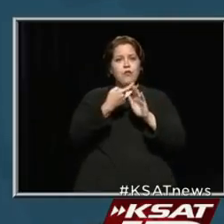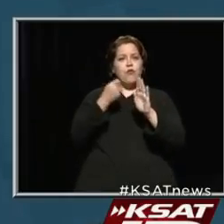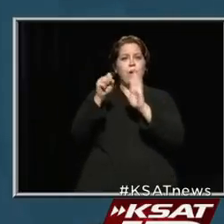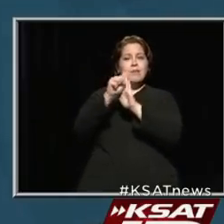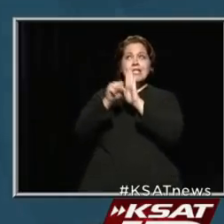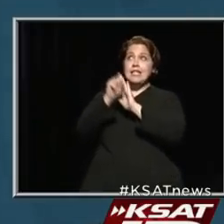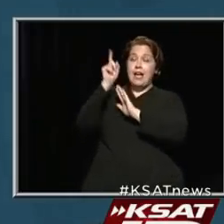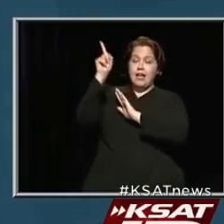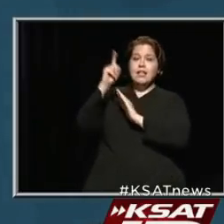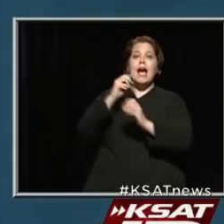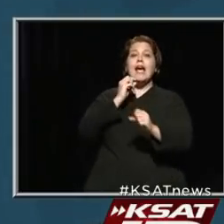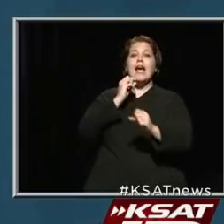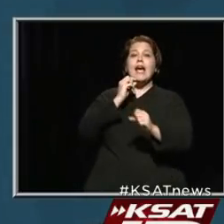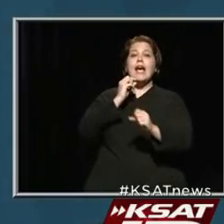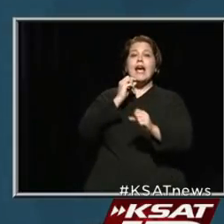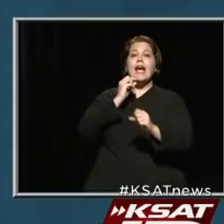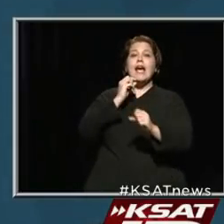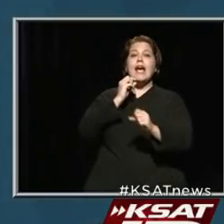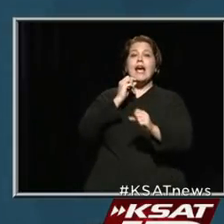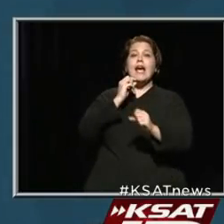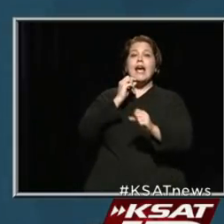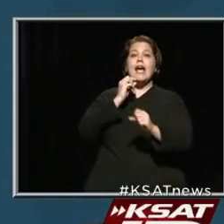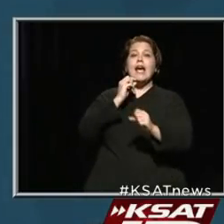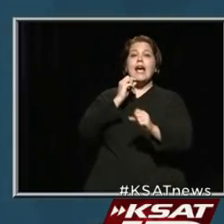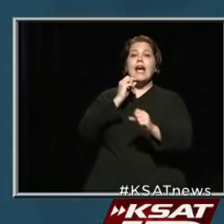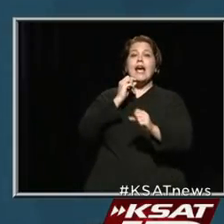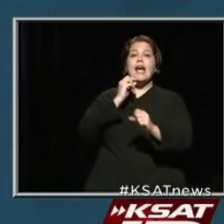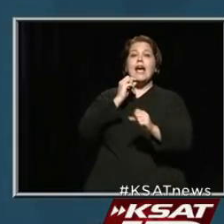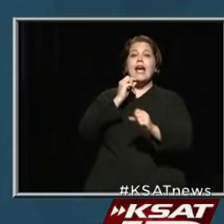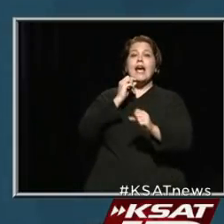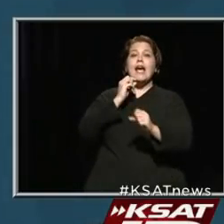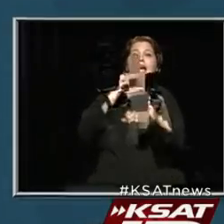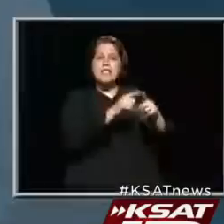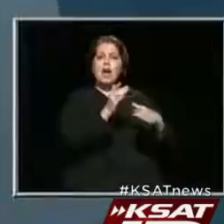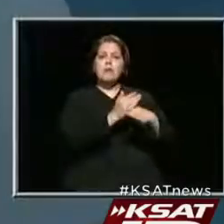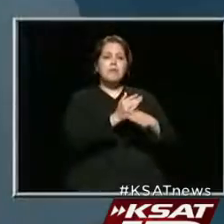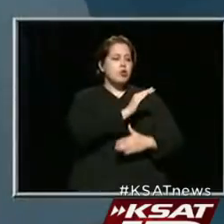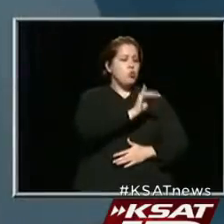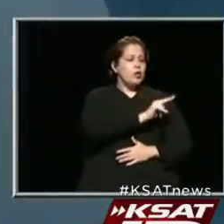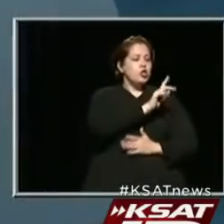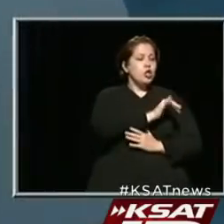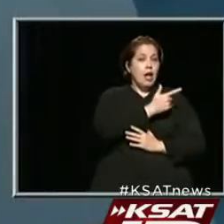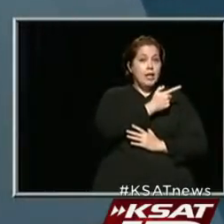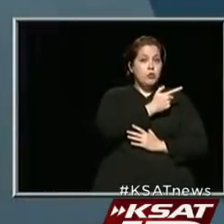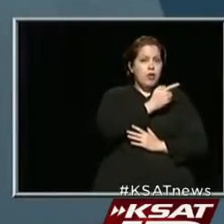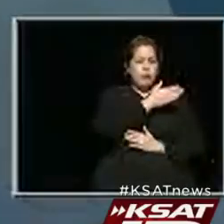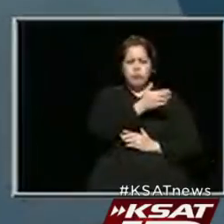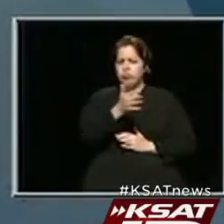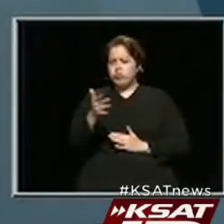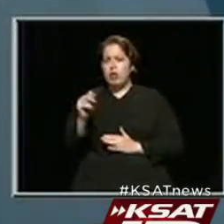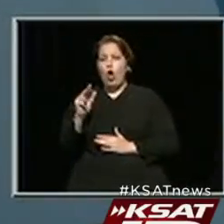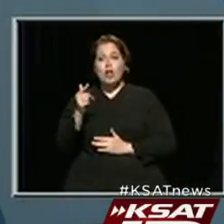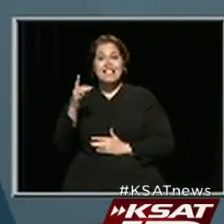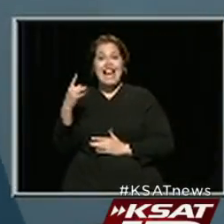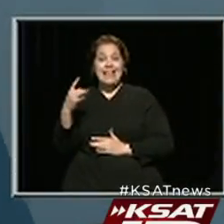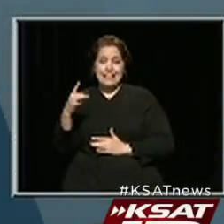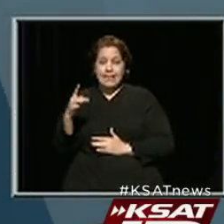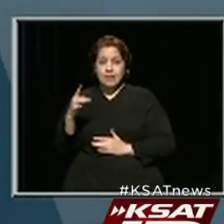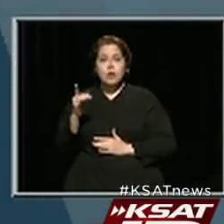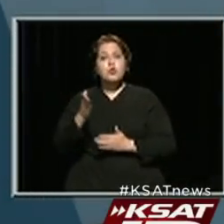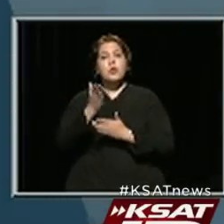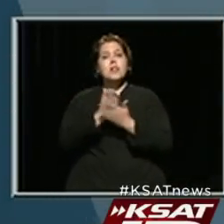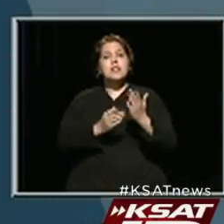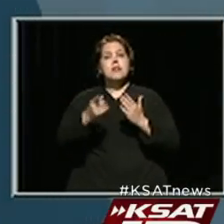and confirming the deaths were COVID-19. These occurred between July 21st and August 18th. So this is part of